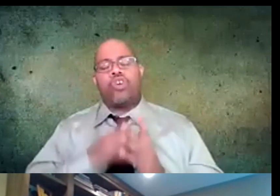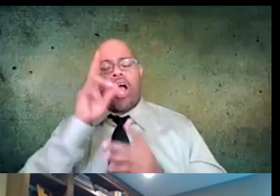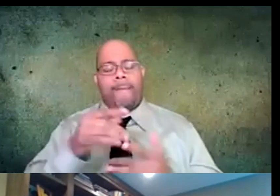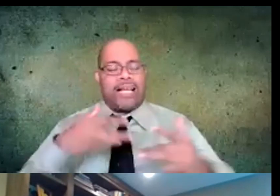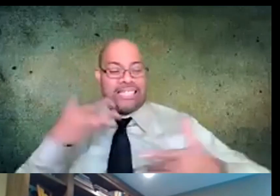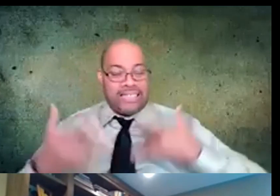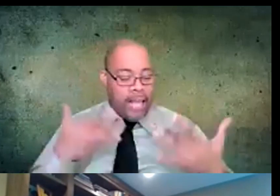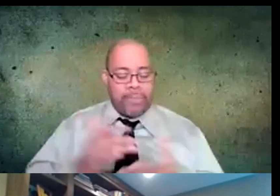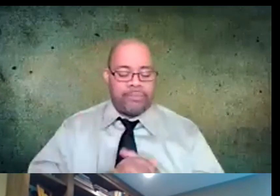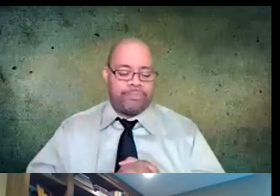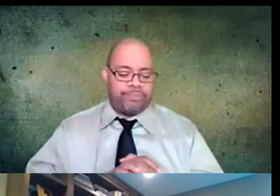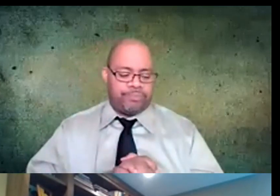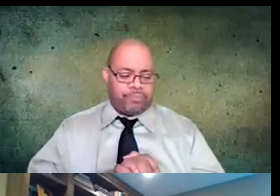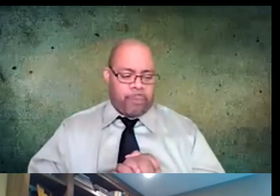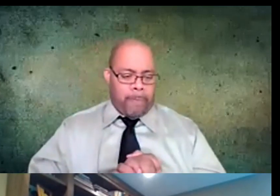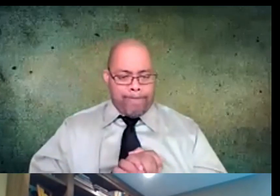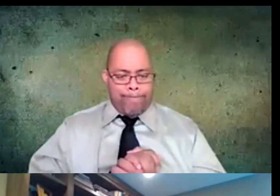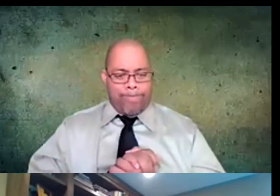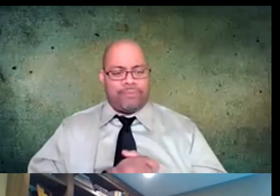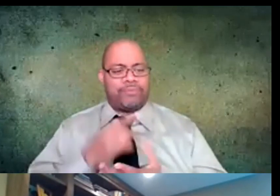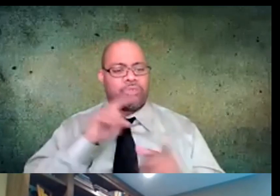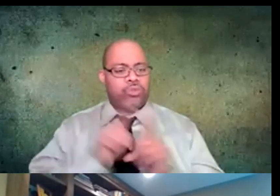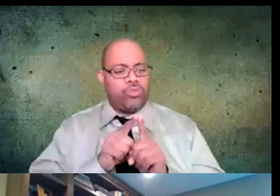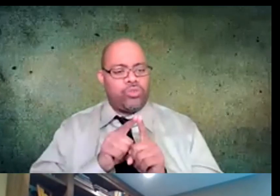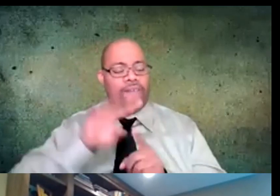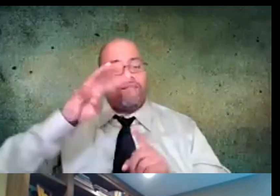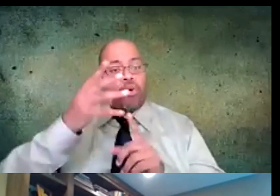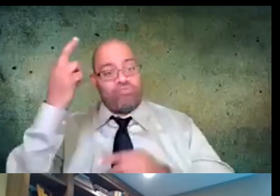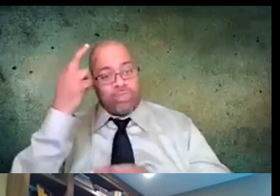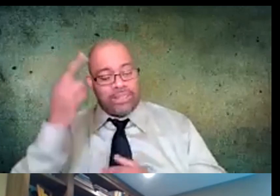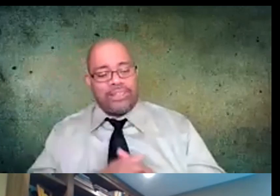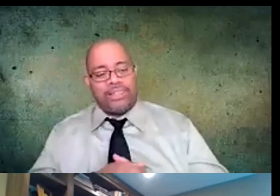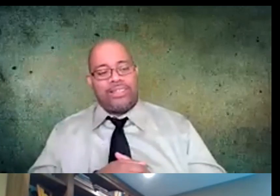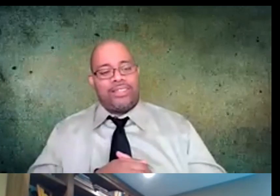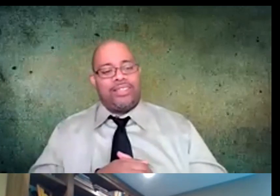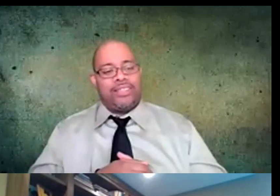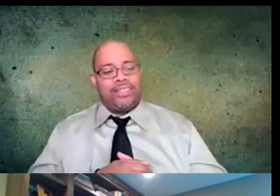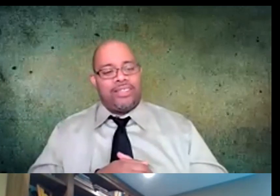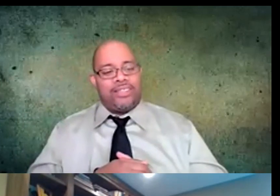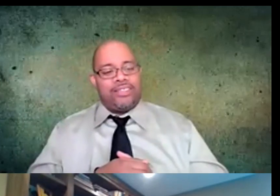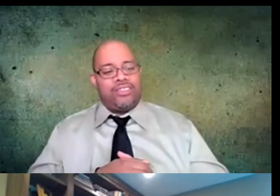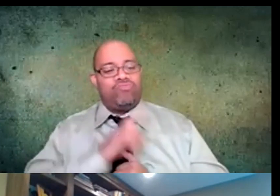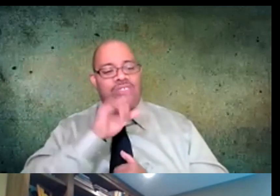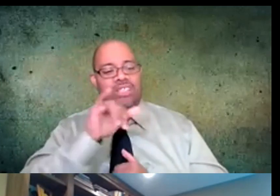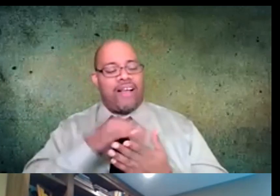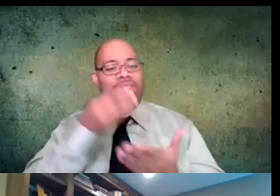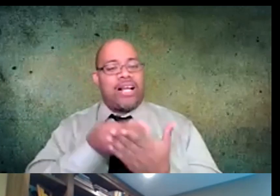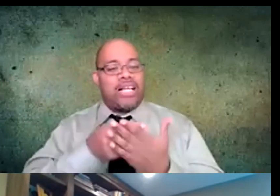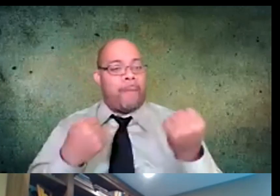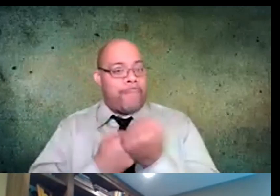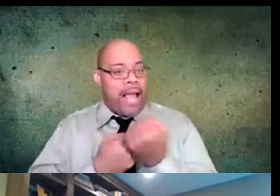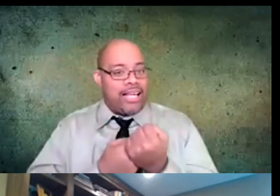excitement. And if I would say also a fourth reason a little bit is really the financial backing and the